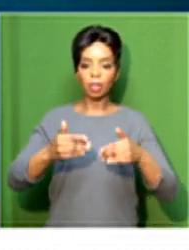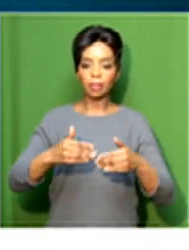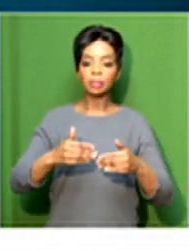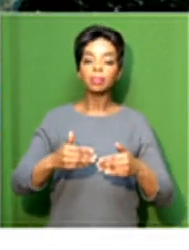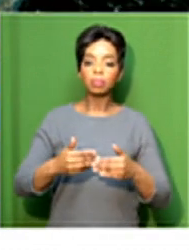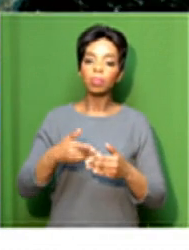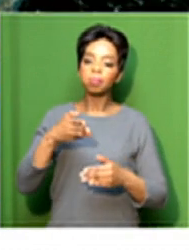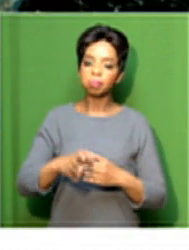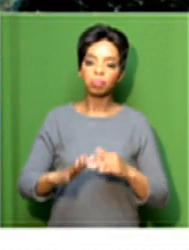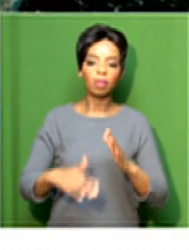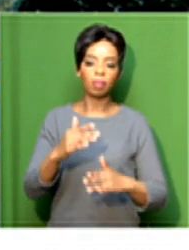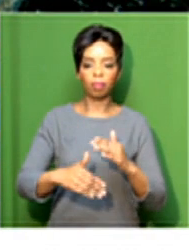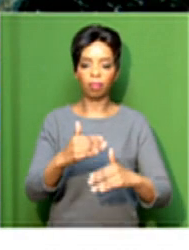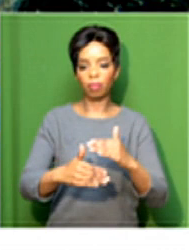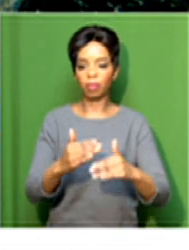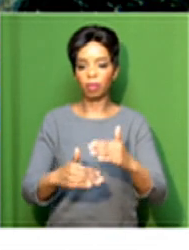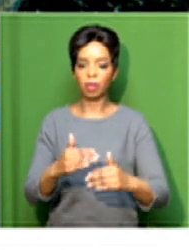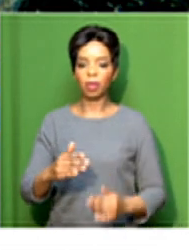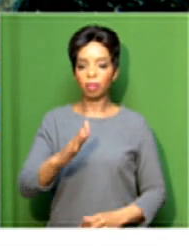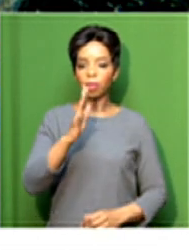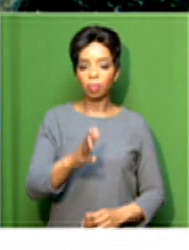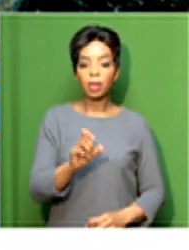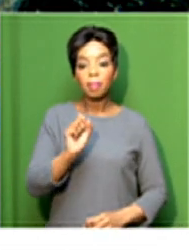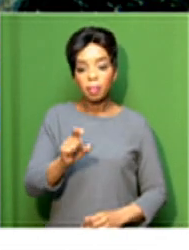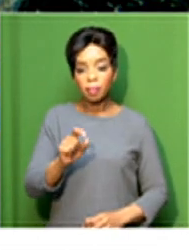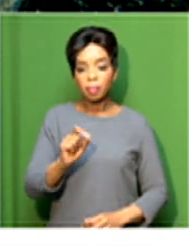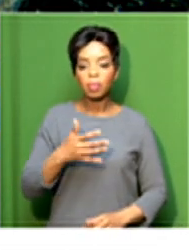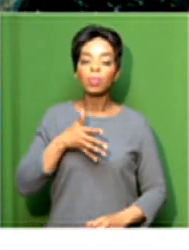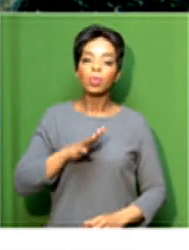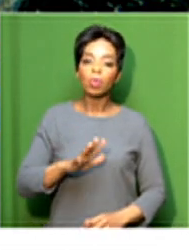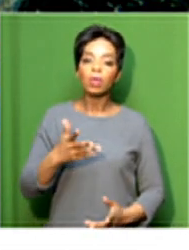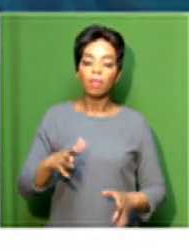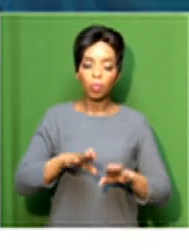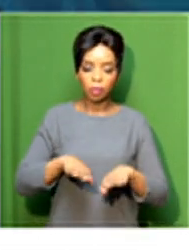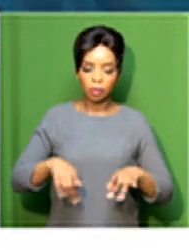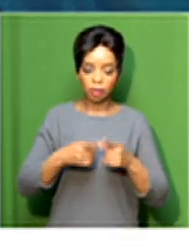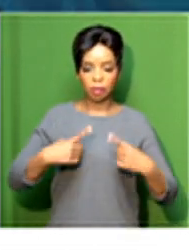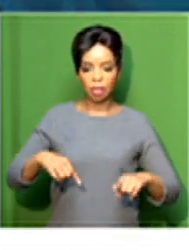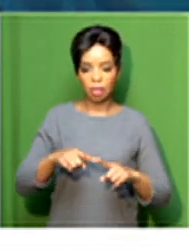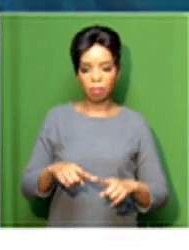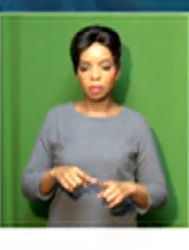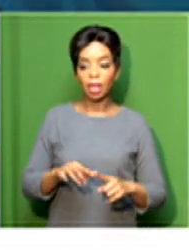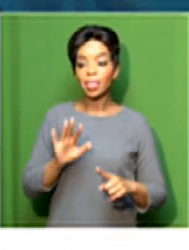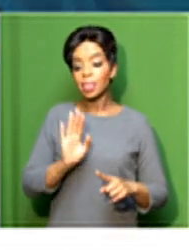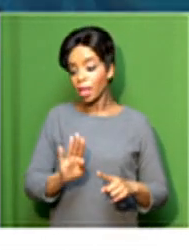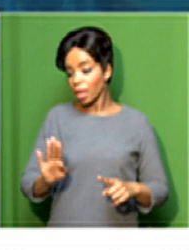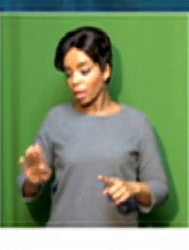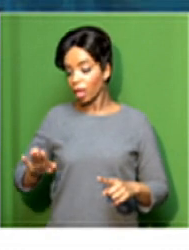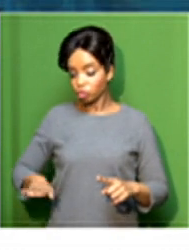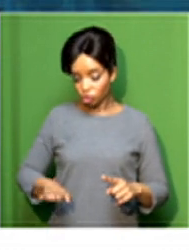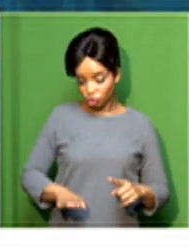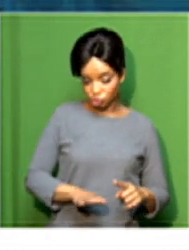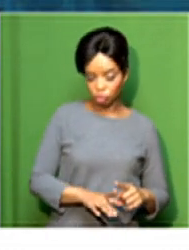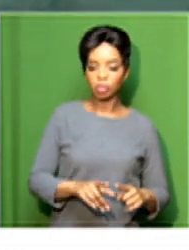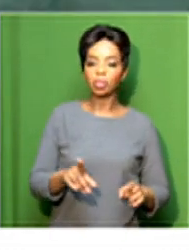it'll be there forever. And that's what we want, is for our children and our children's children to still be able to not